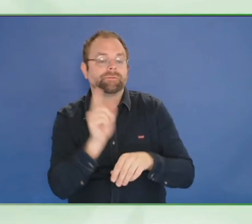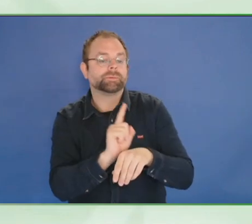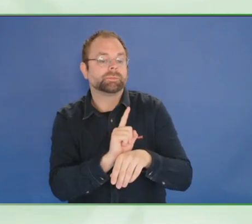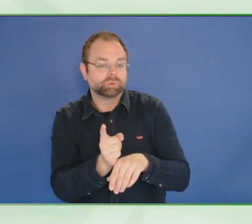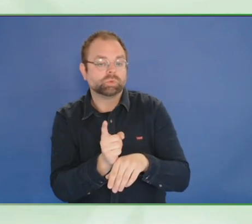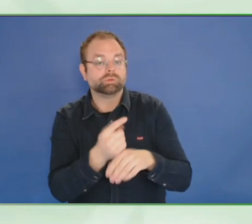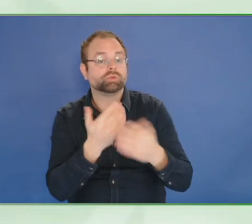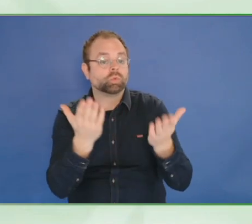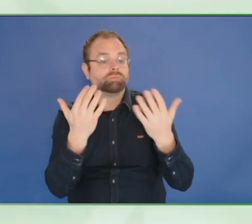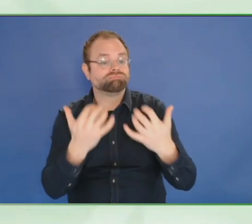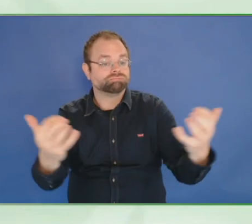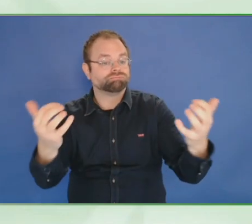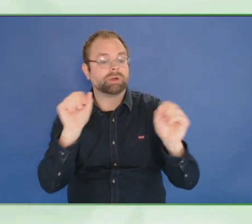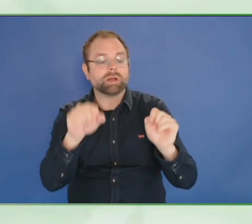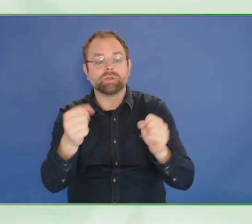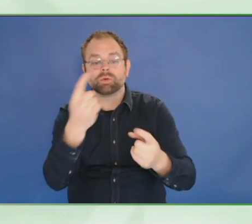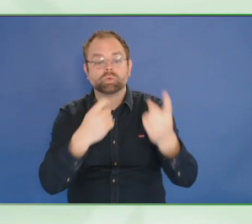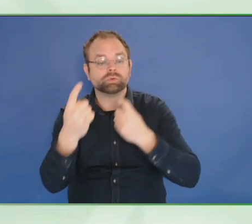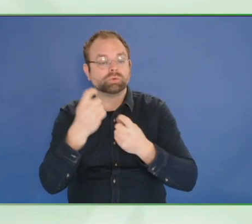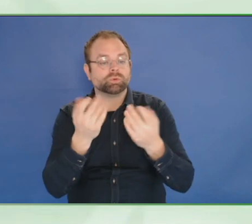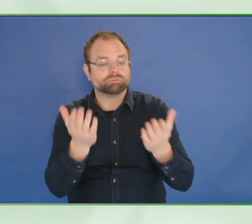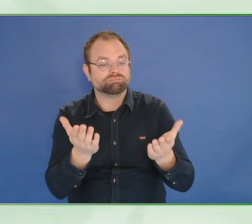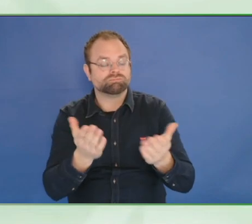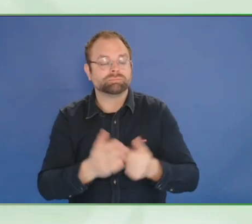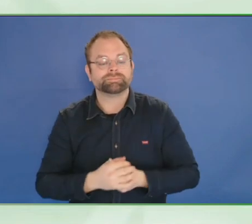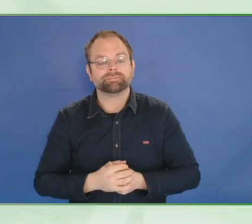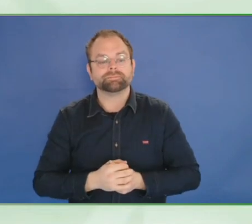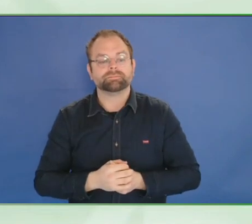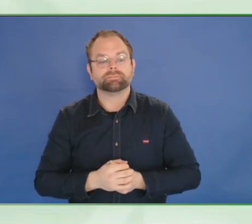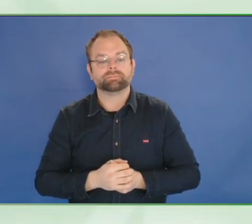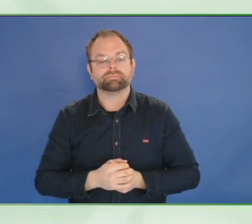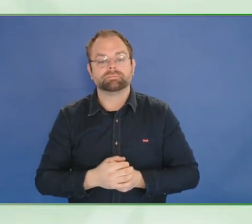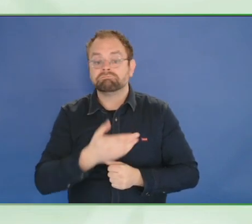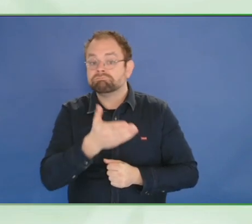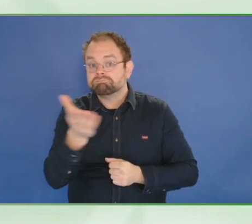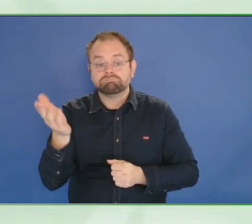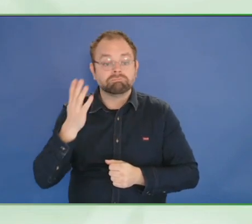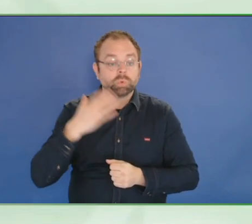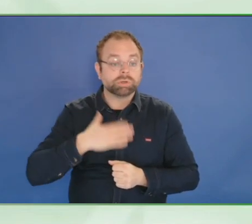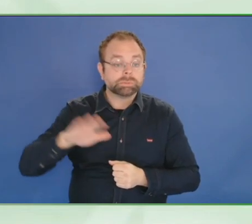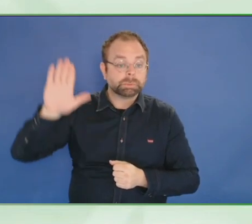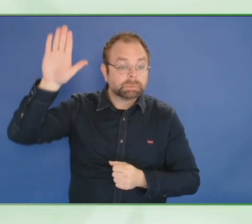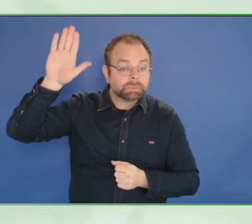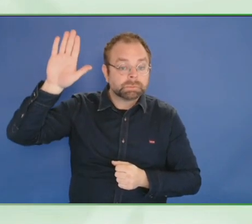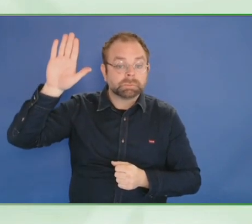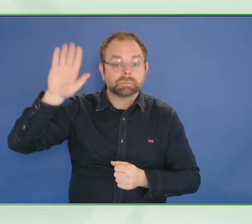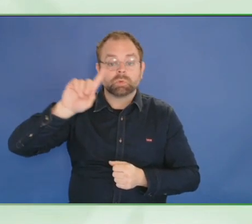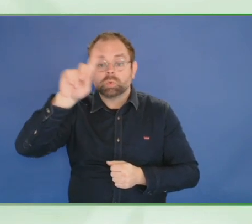and if anyone wants to raise their hand or indicate that they have a question, we'd be happy